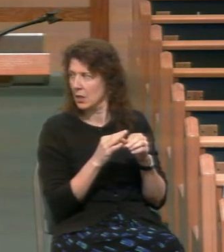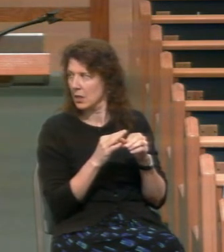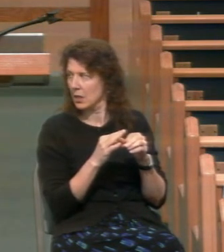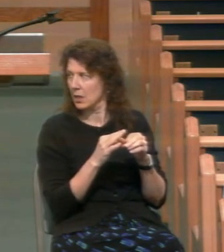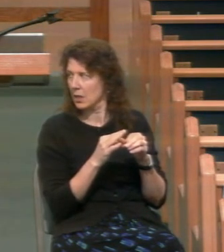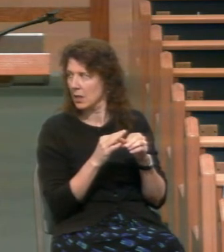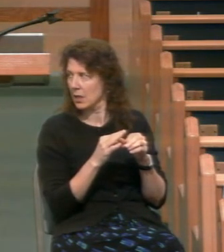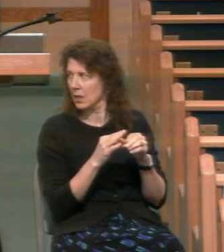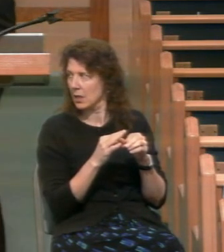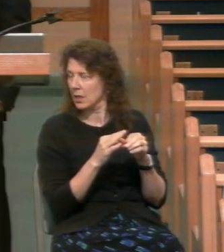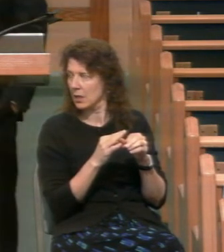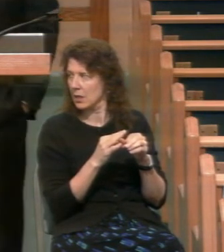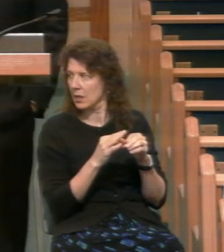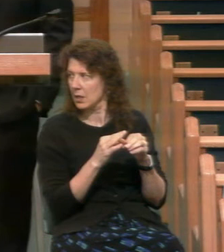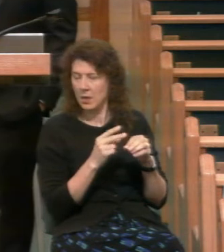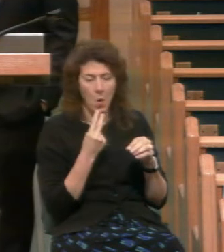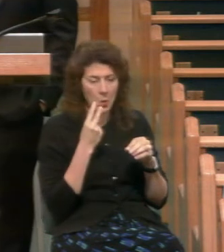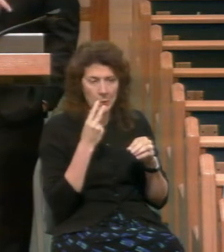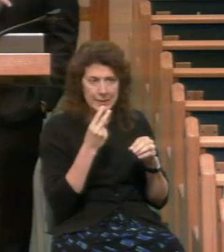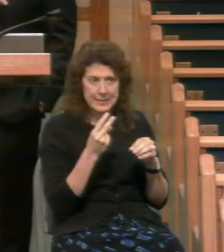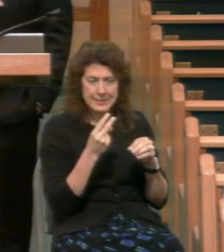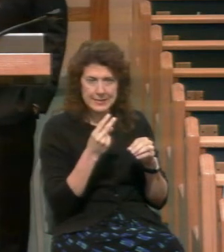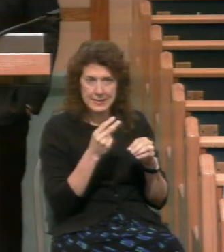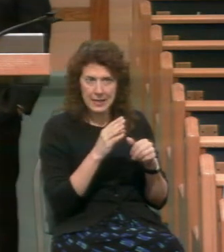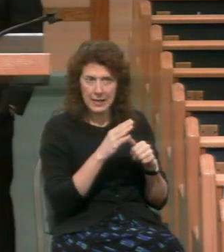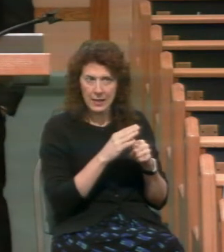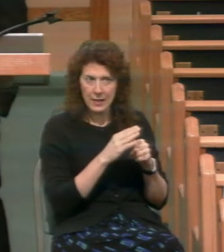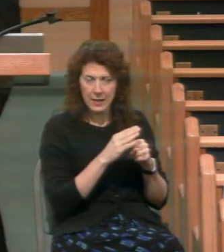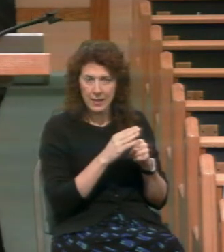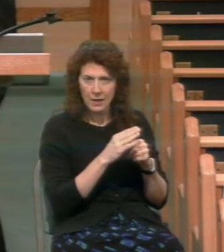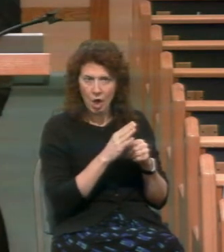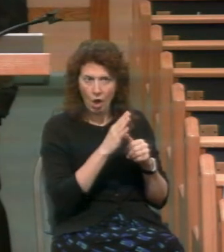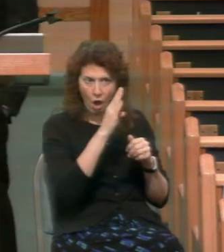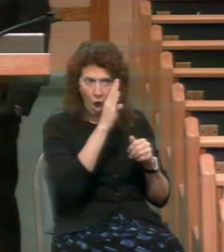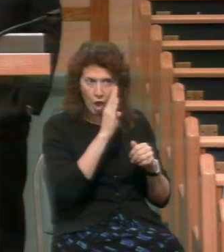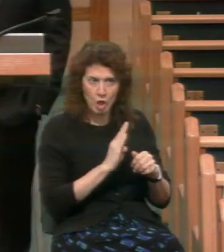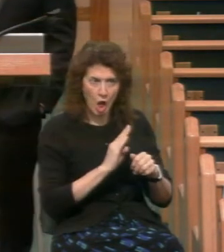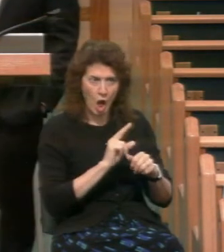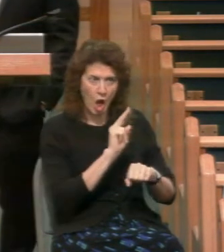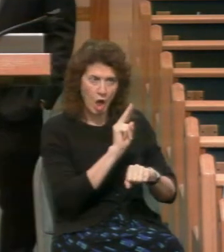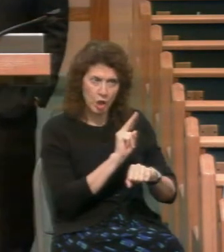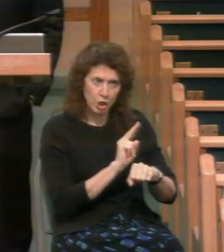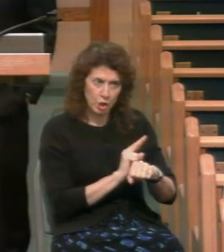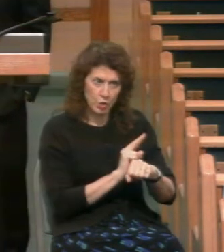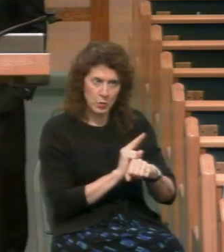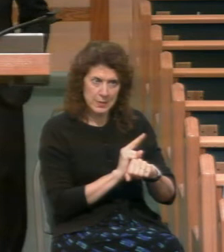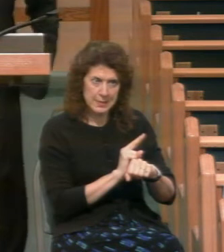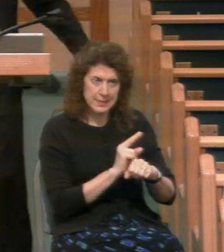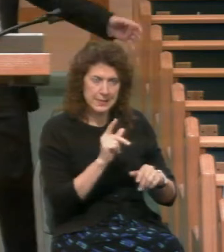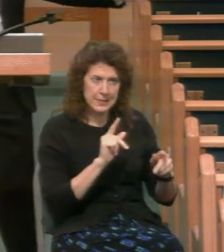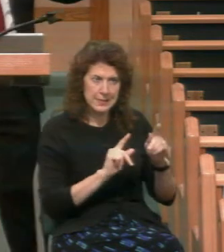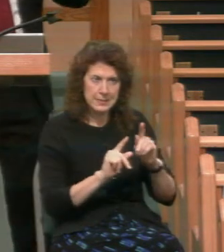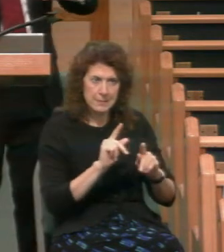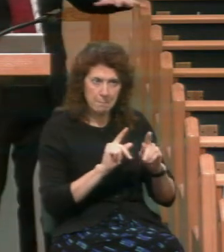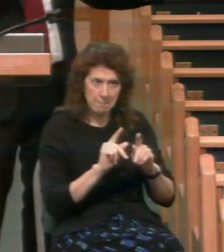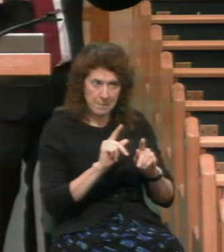Yes. So, and we see that from time to time, right? We saw that even with Naaman. Naaman was used by God to defeat certain people, and we see